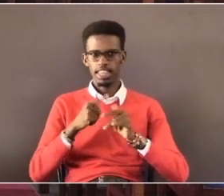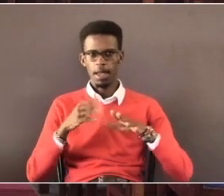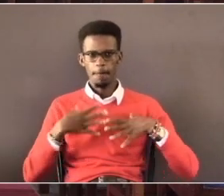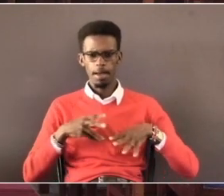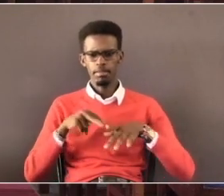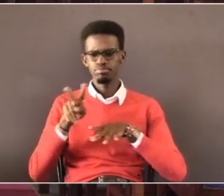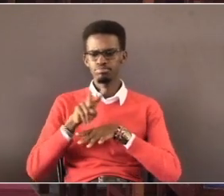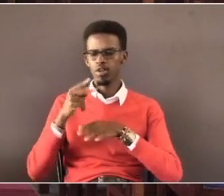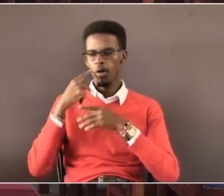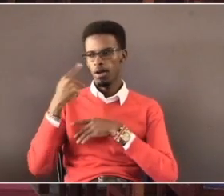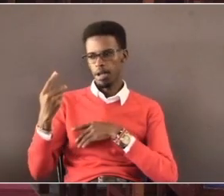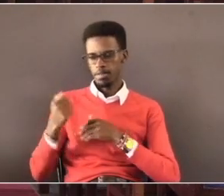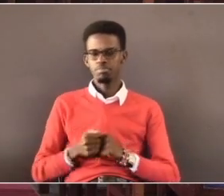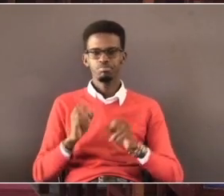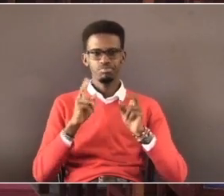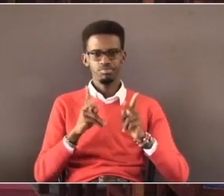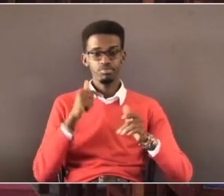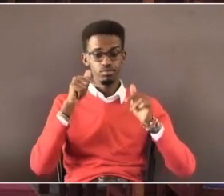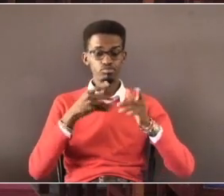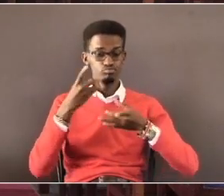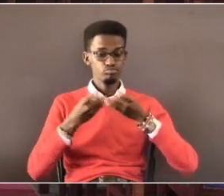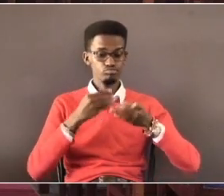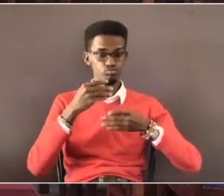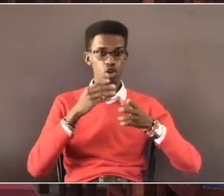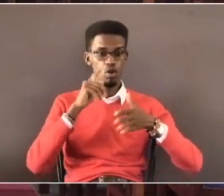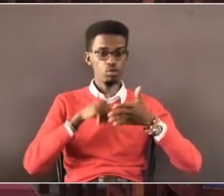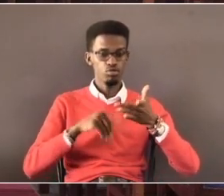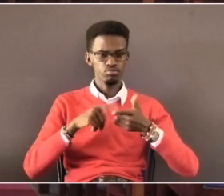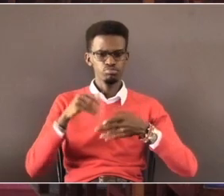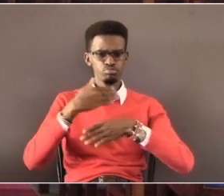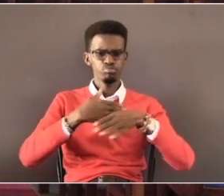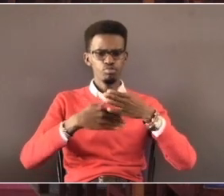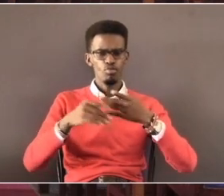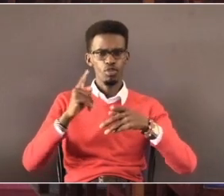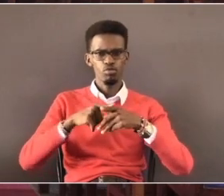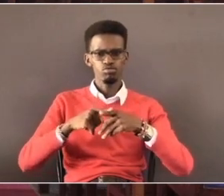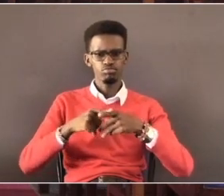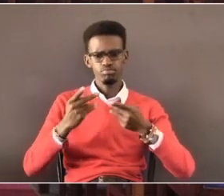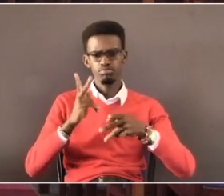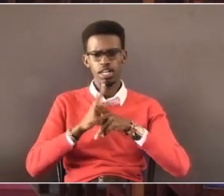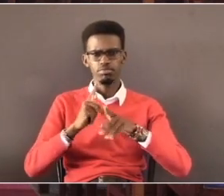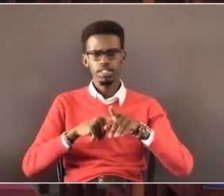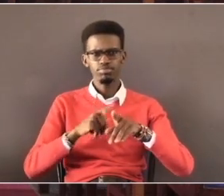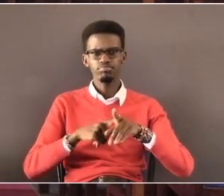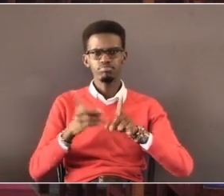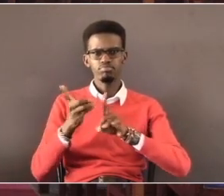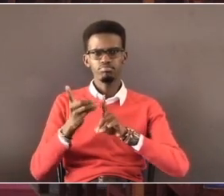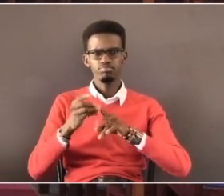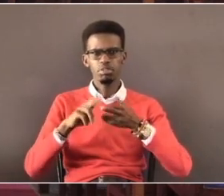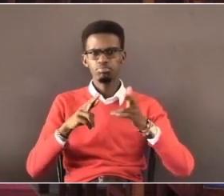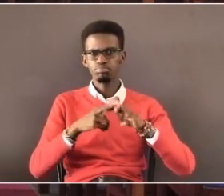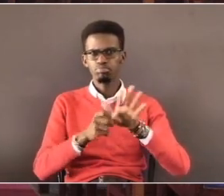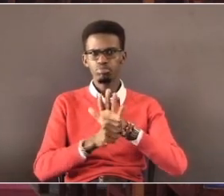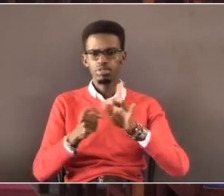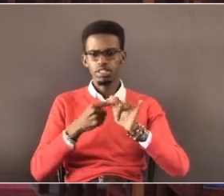your network, okay? So we are going to talk about boundaries to maintain when dating, and mainly it's the financial